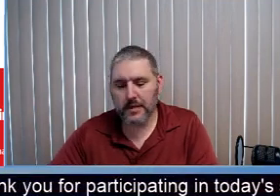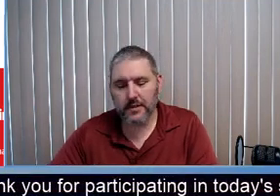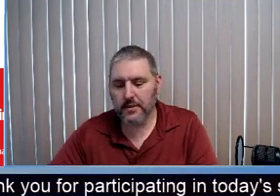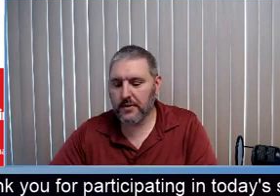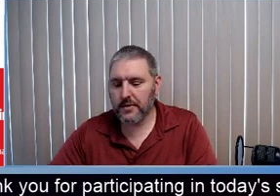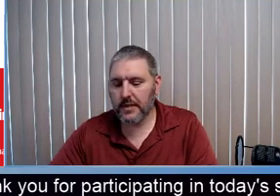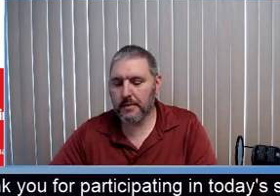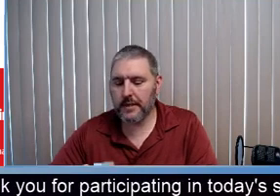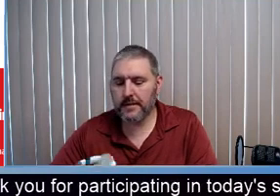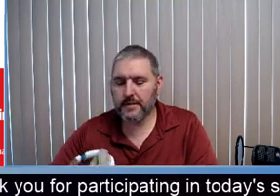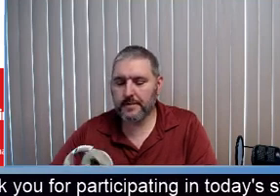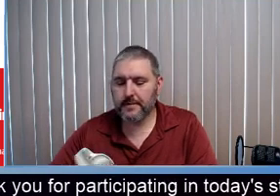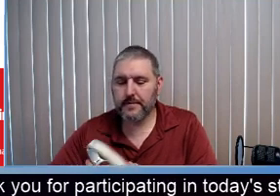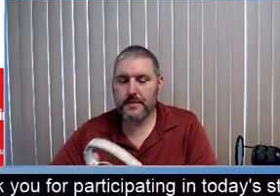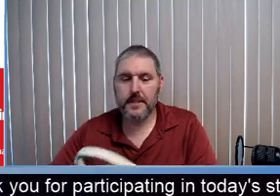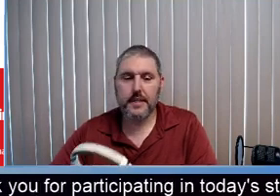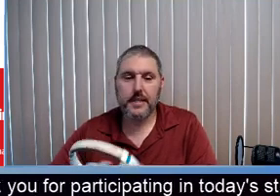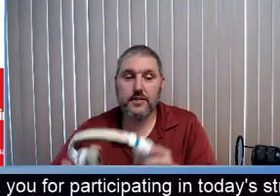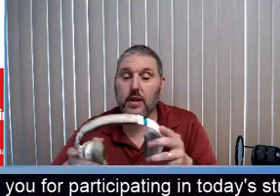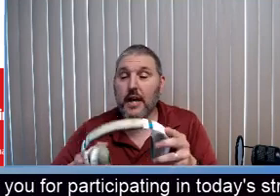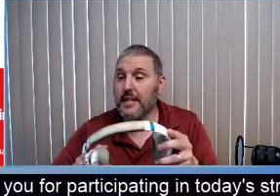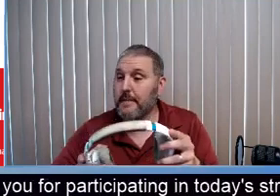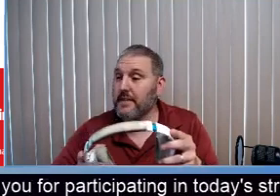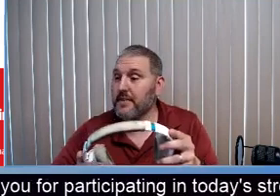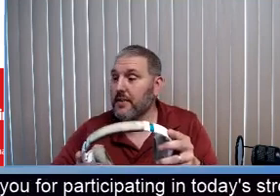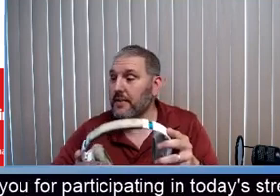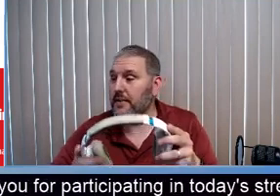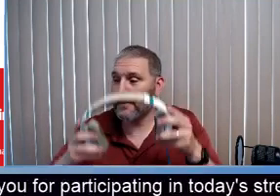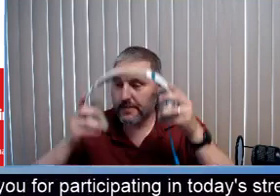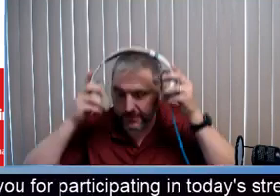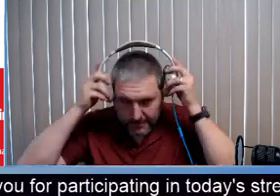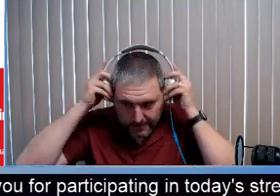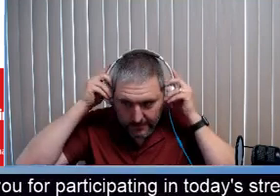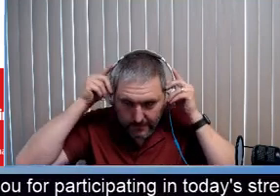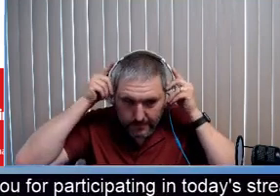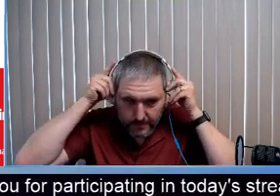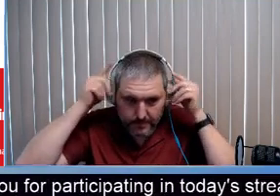That's all we can do. Amen. That's all God expects us to do.